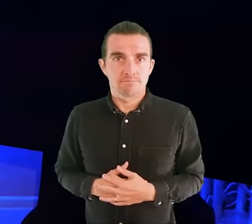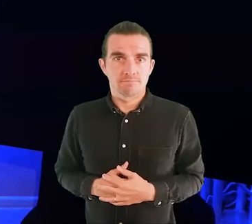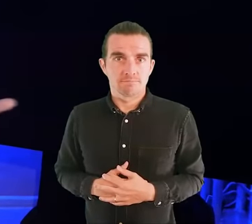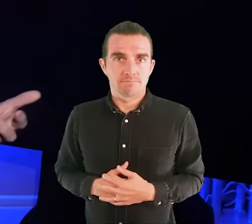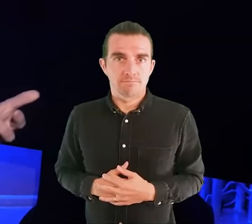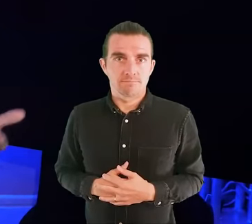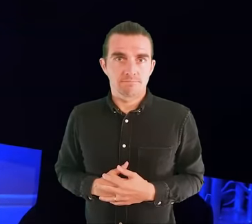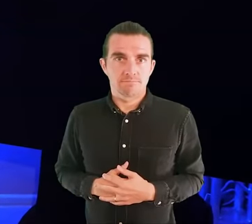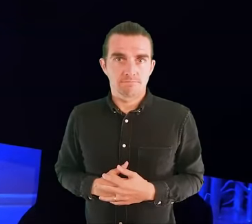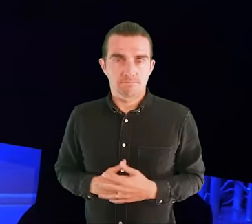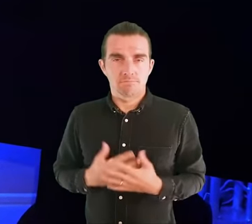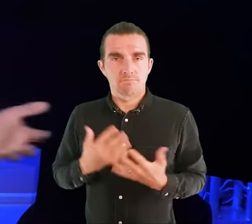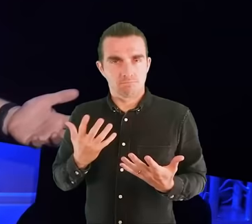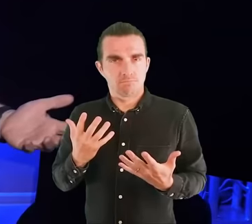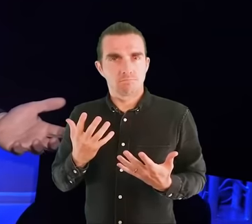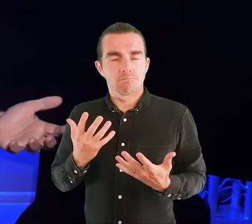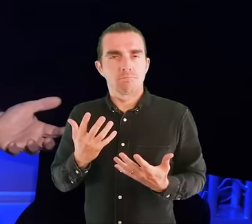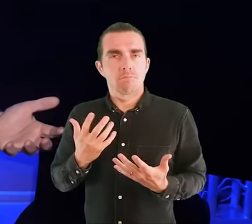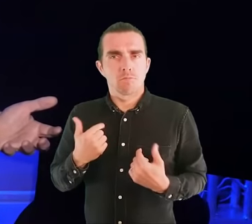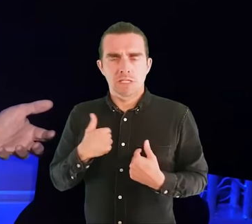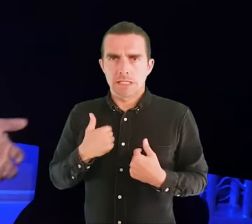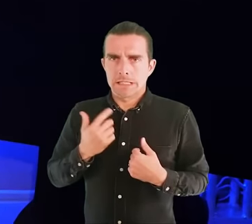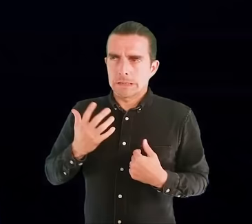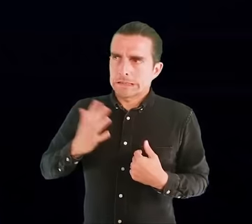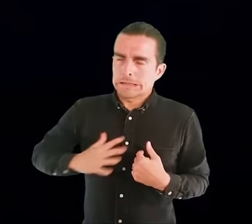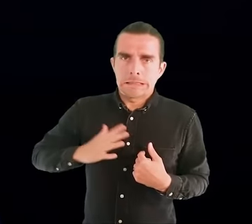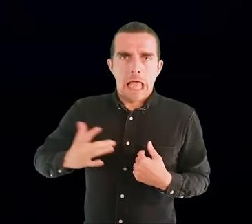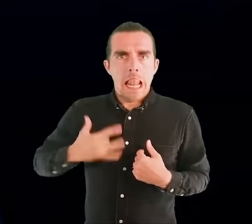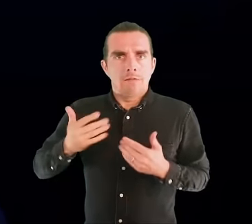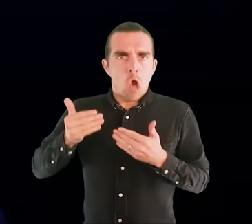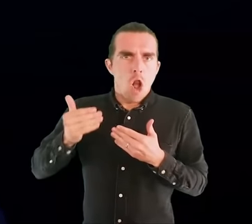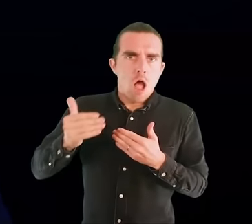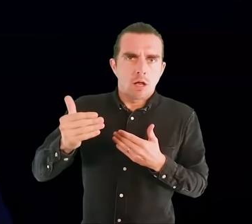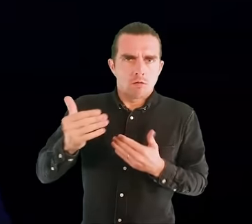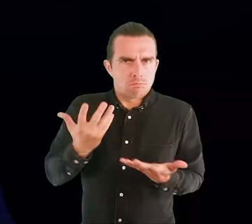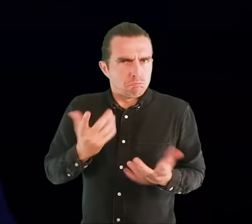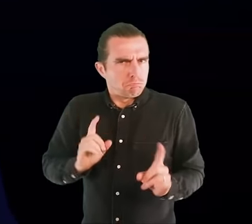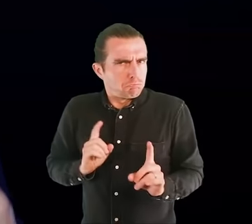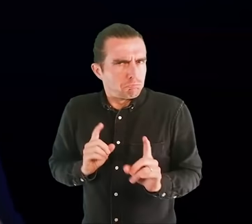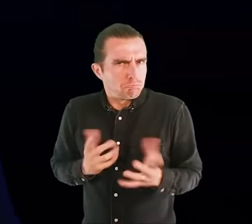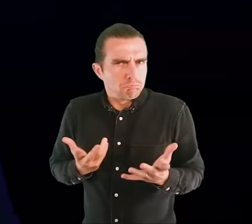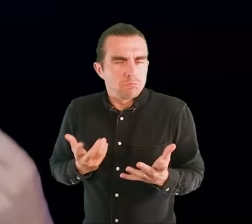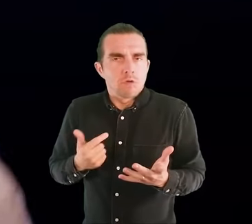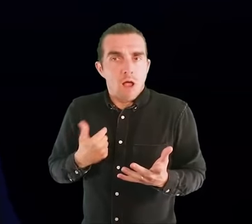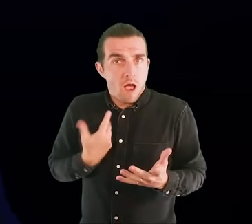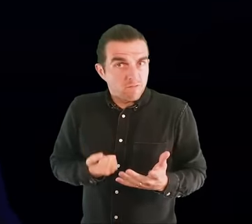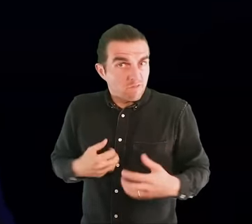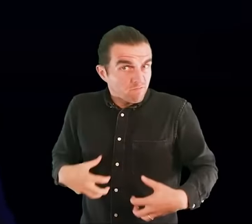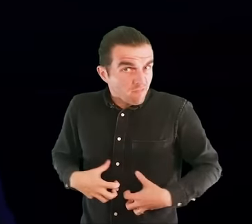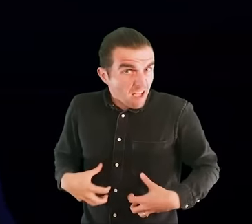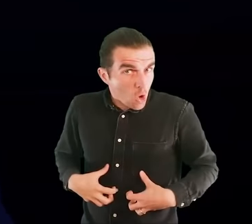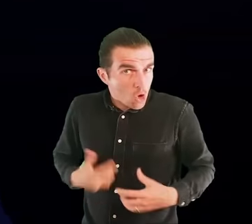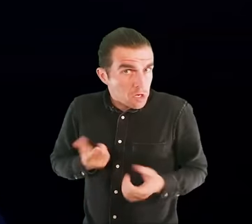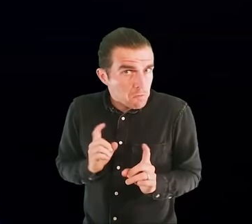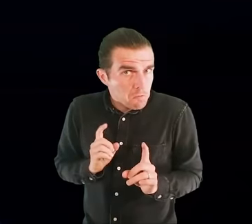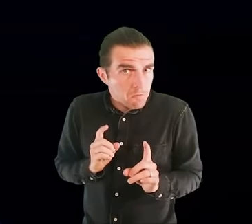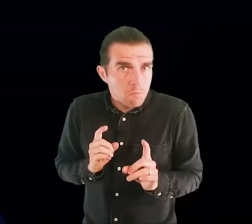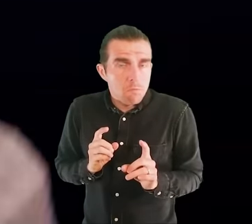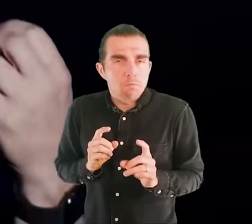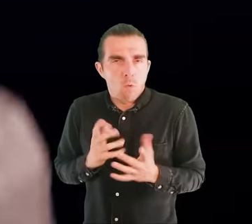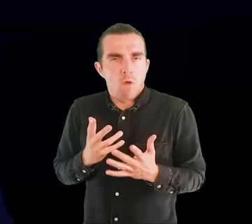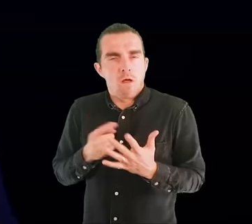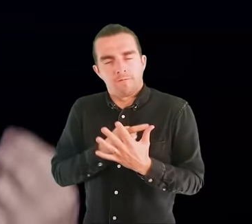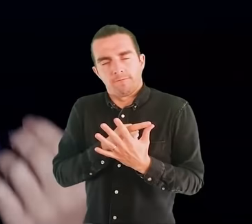is out of control all around the world. The world's richest 1% have more than twice as much resources and